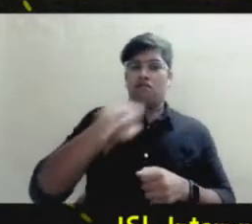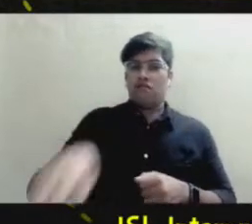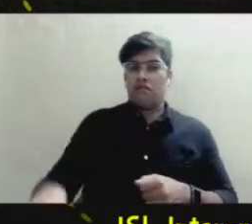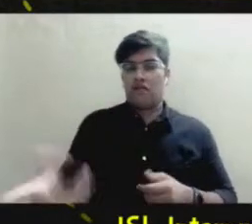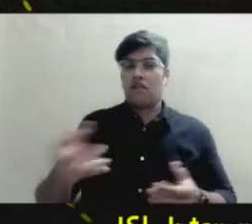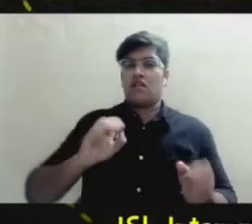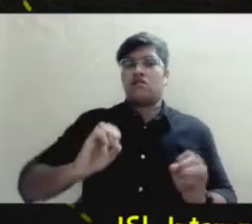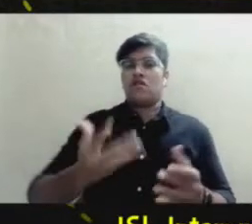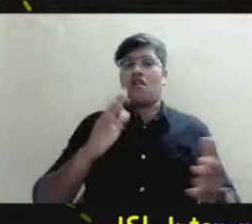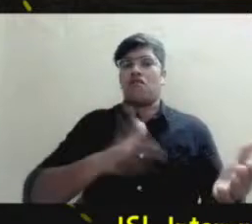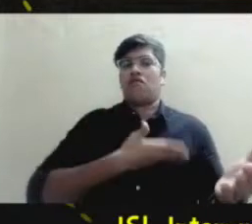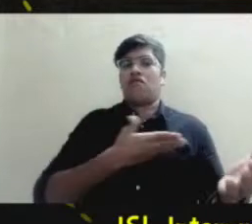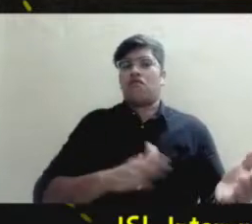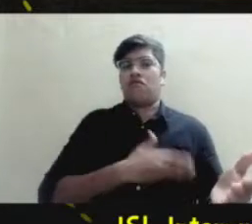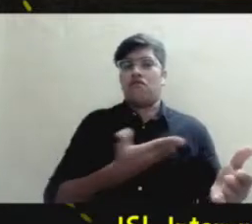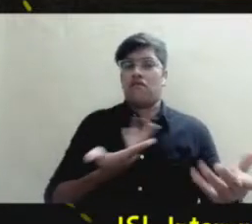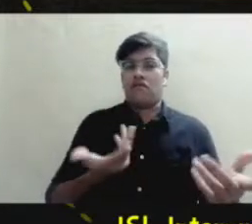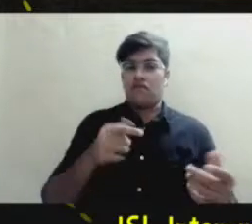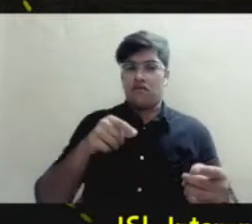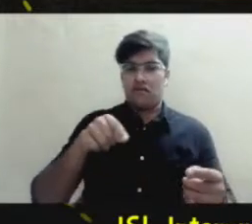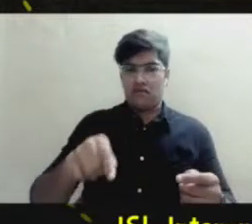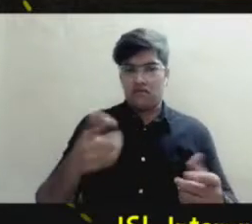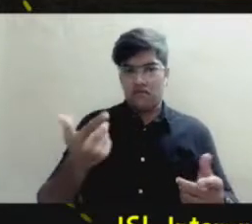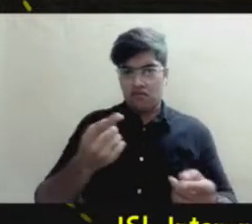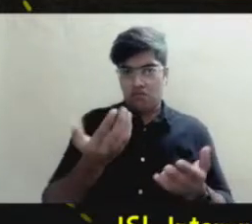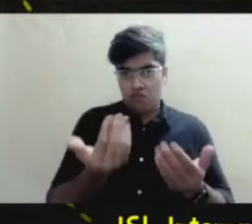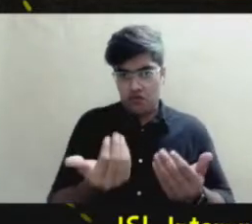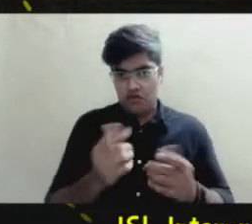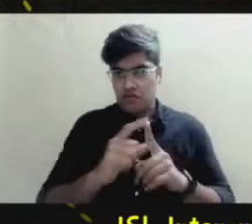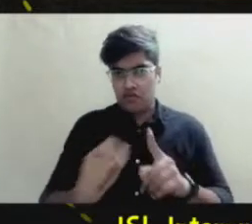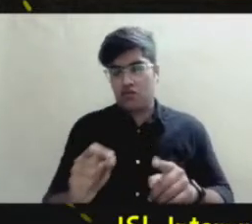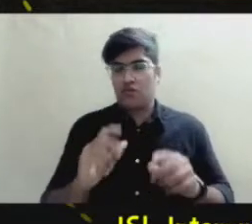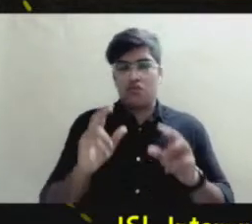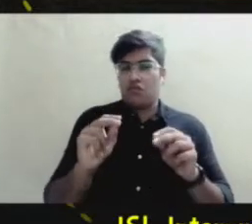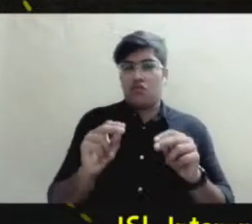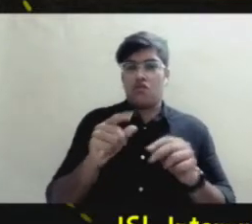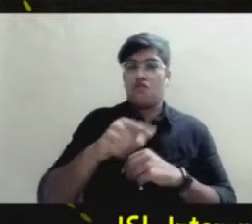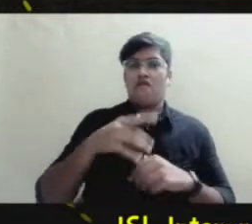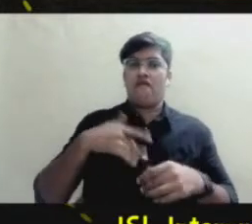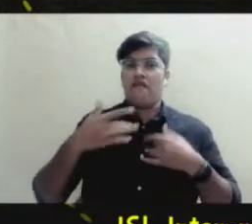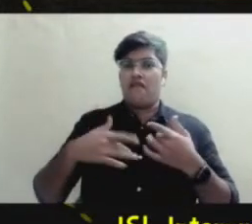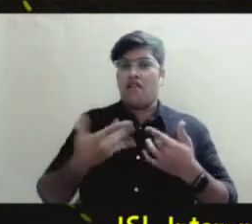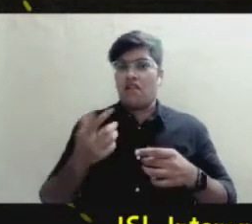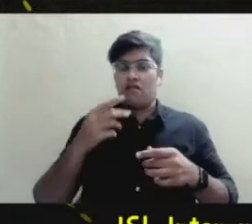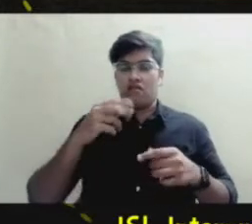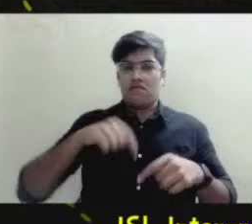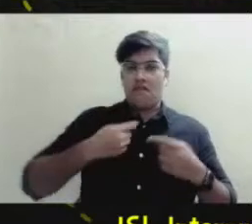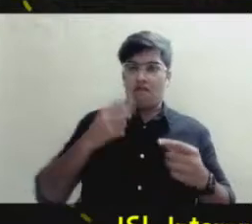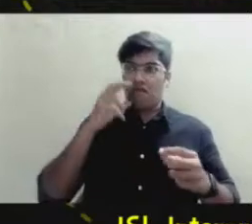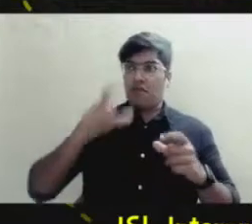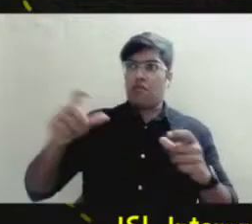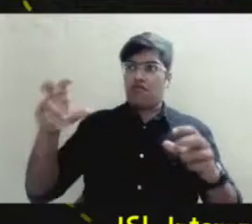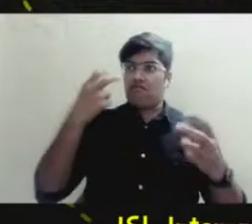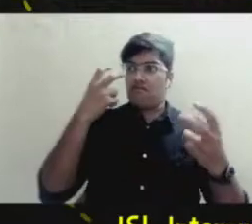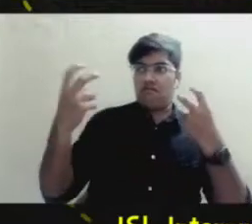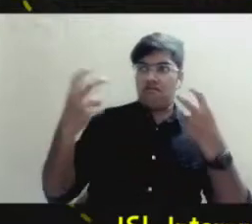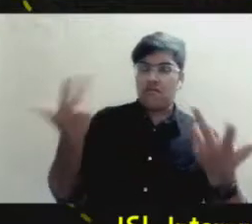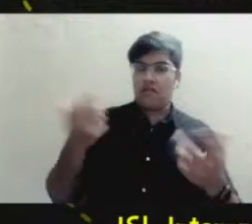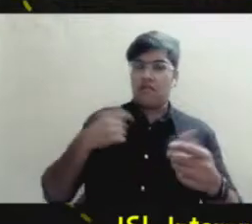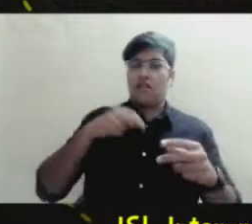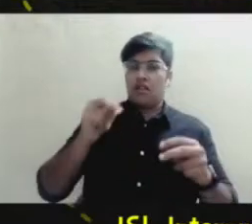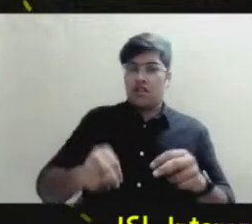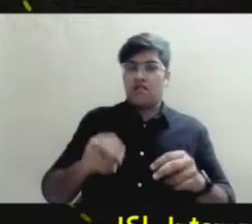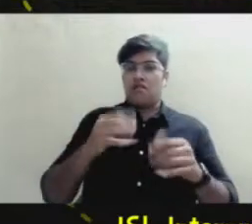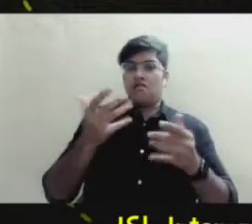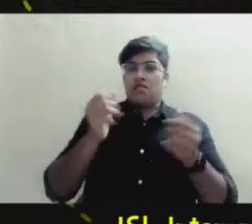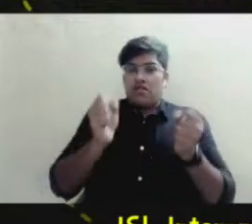singing in abandon, would I be able to do it? No, I would feel self-conscious, I think, I need a stage, or I